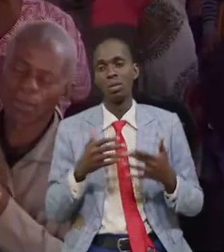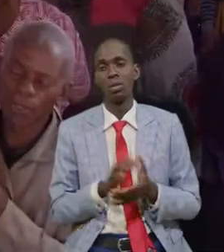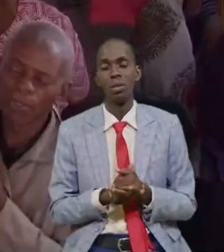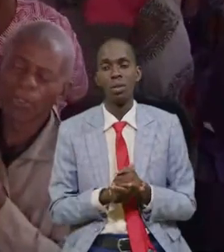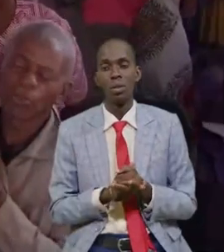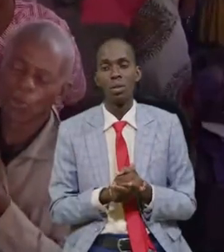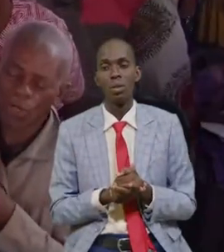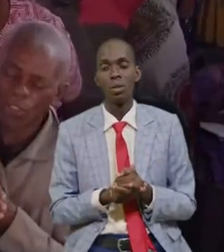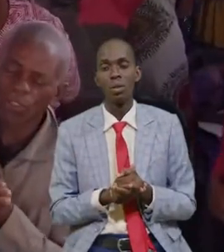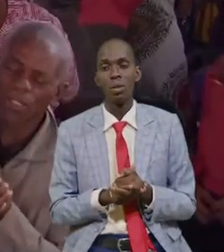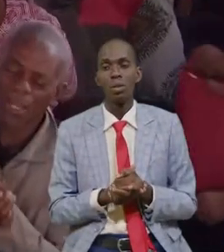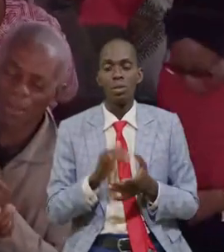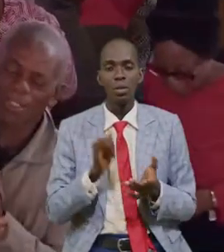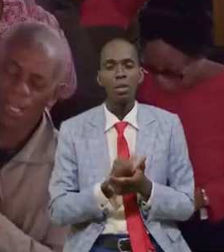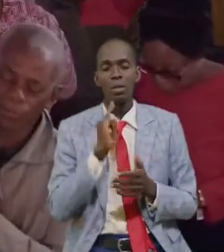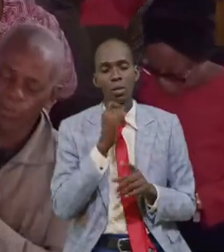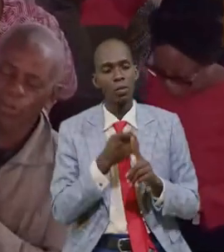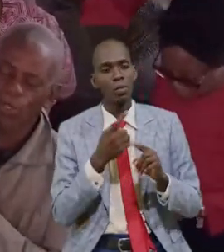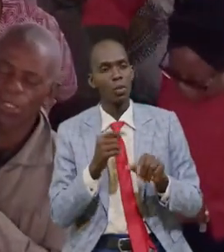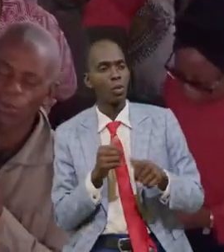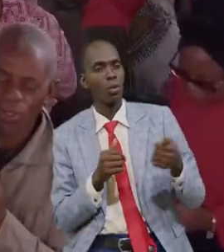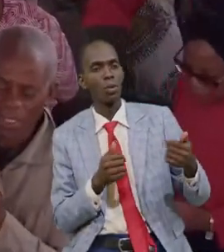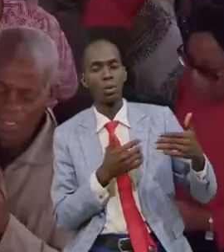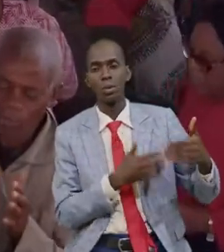that's from the other side.